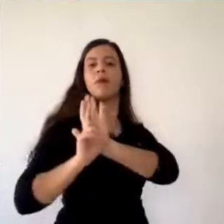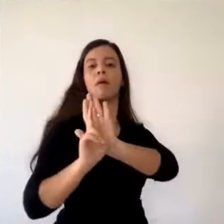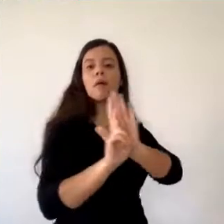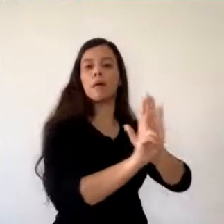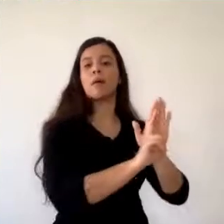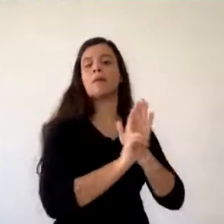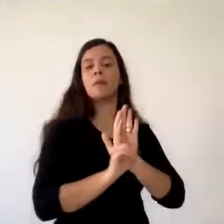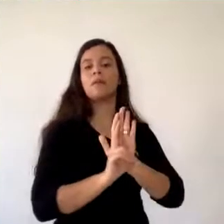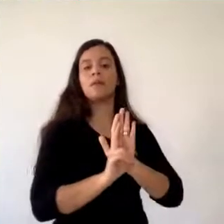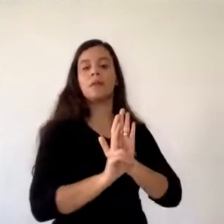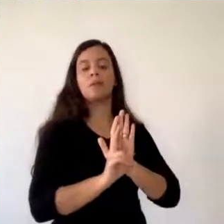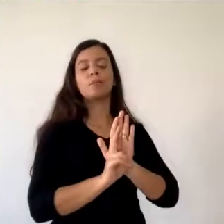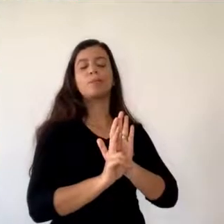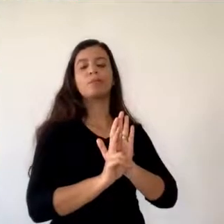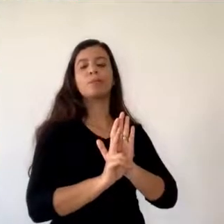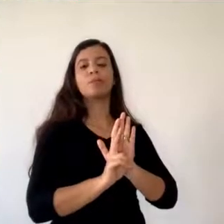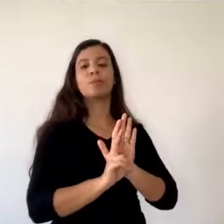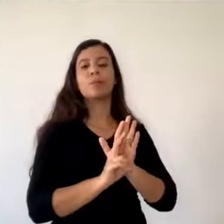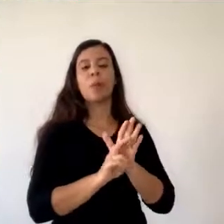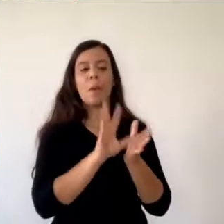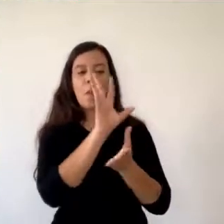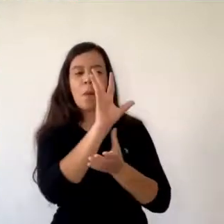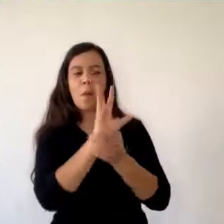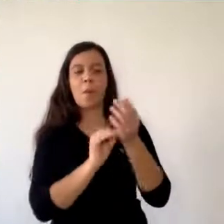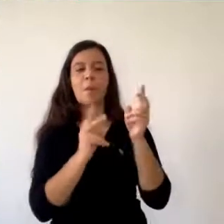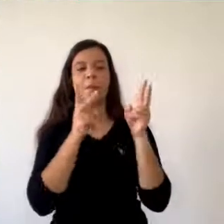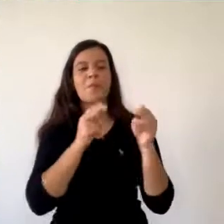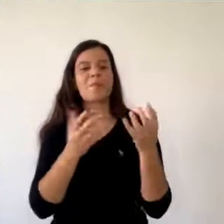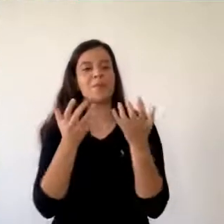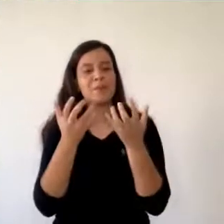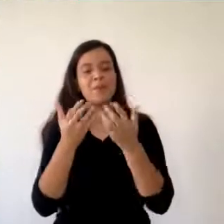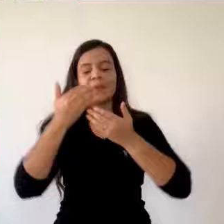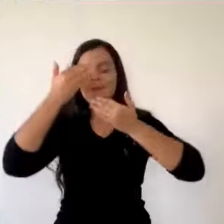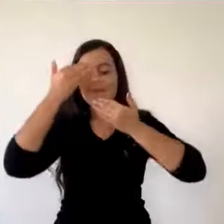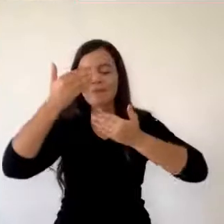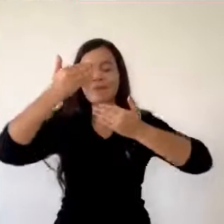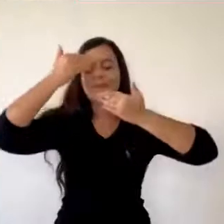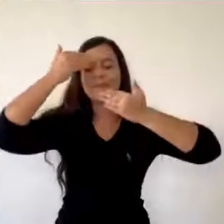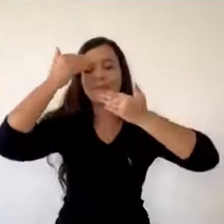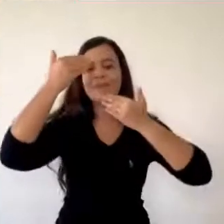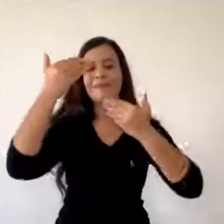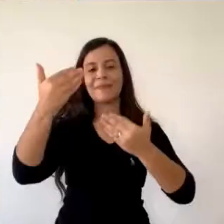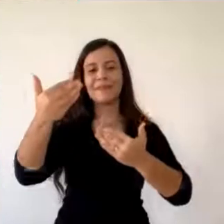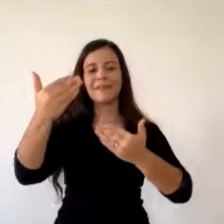represent for us as a whole. Thank you so much. Thank you so much.